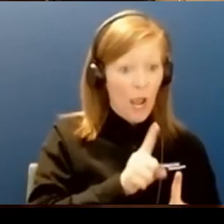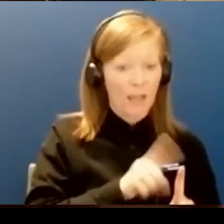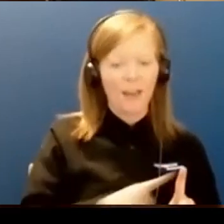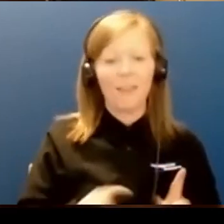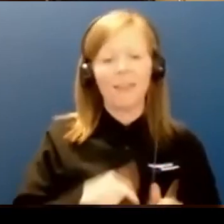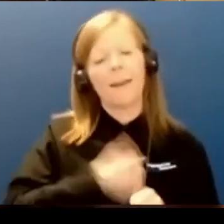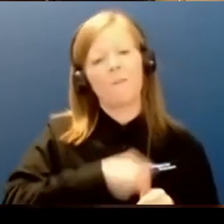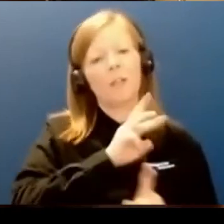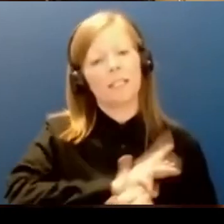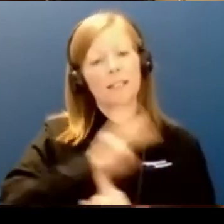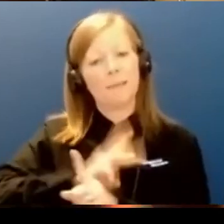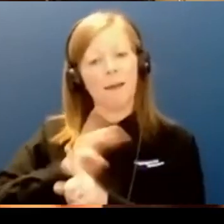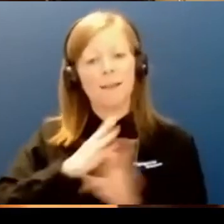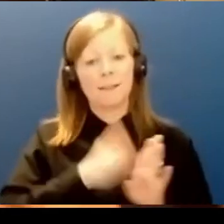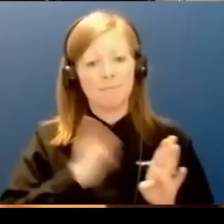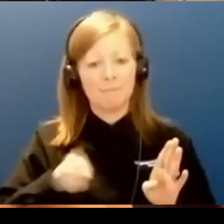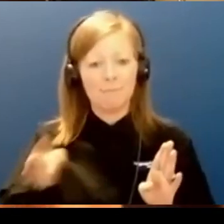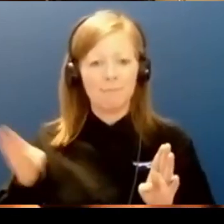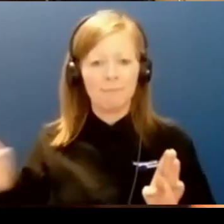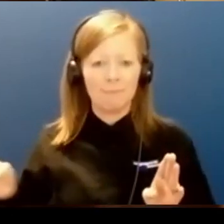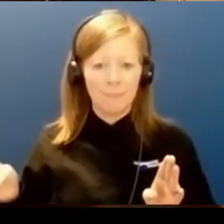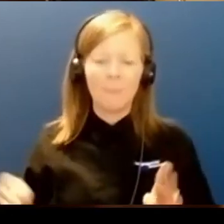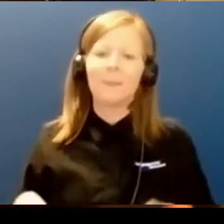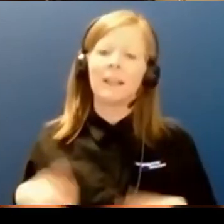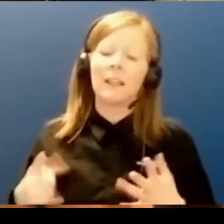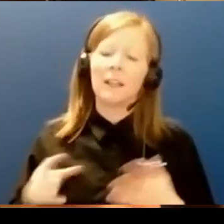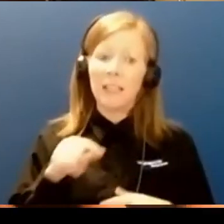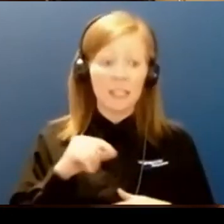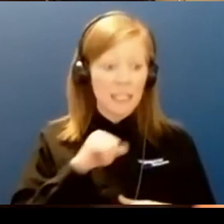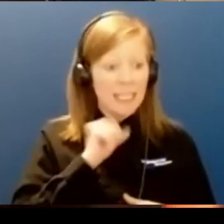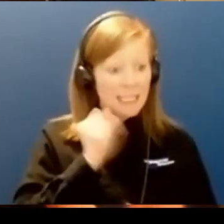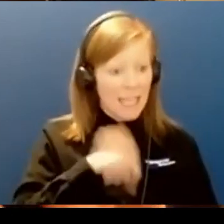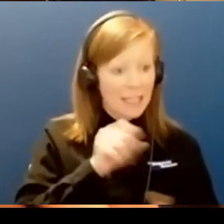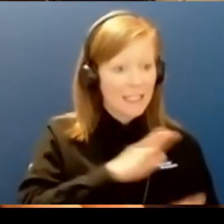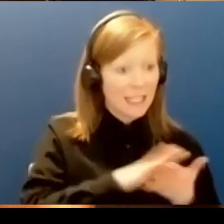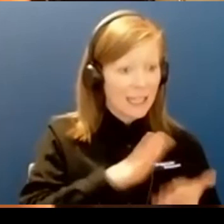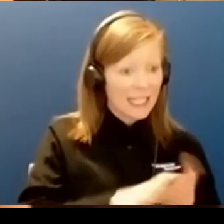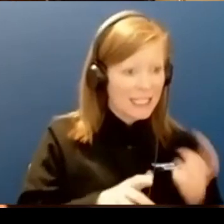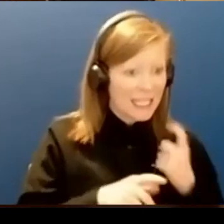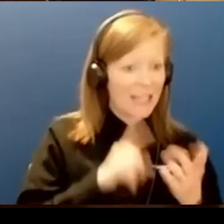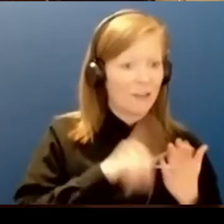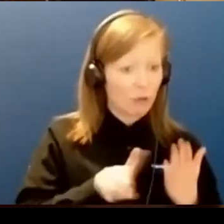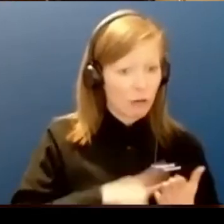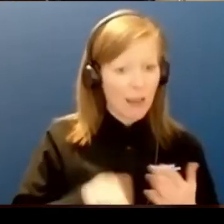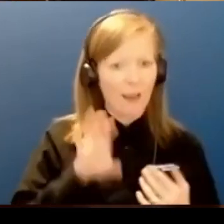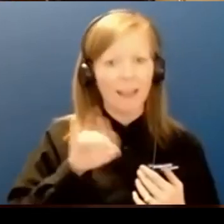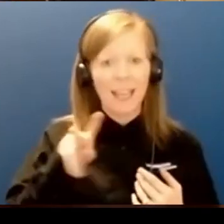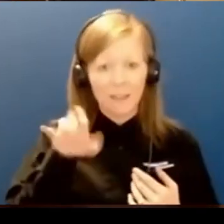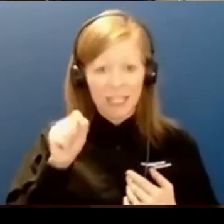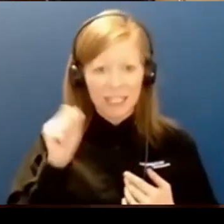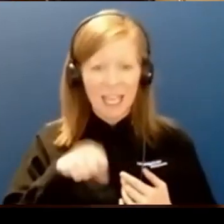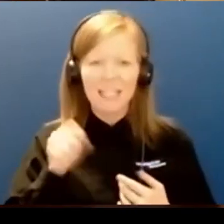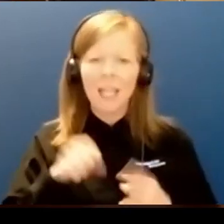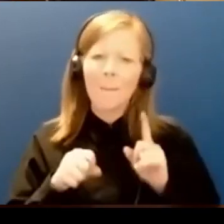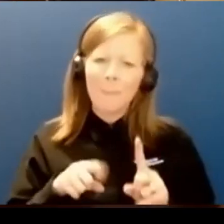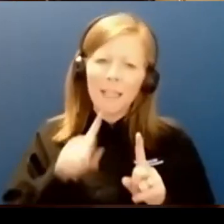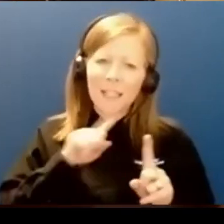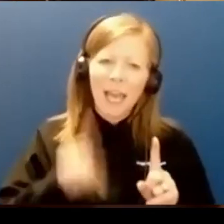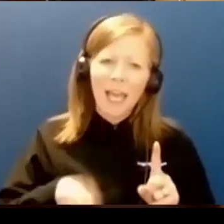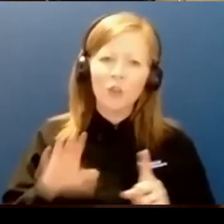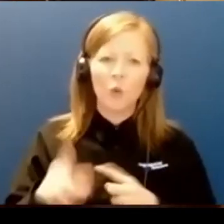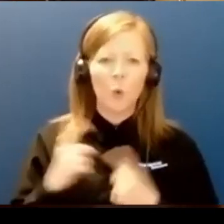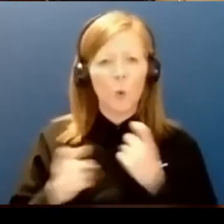it as a time to not only clean your teeth and check for cavities, but answer your questions about these